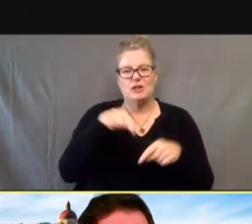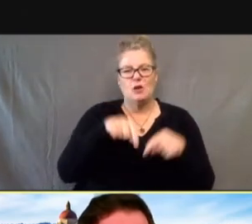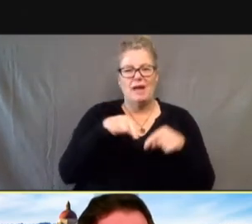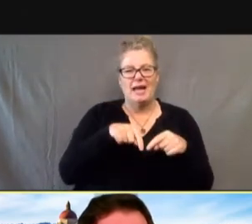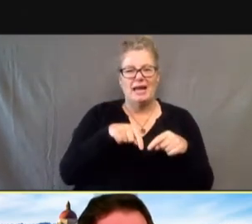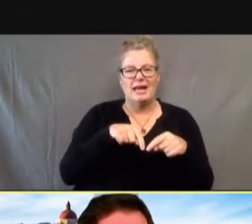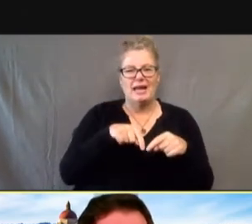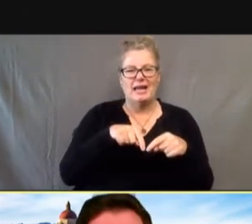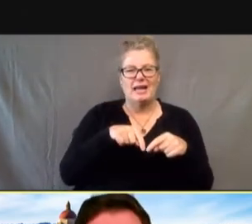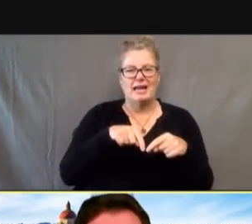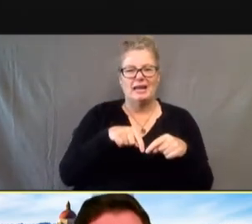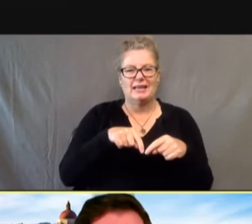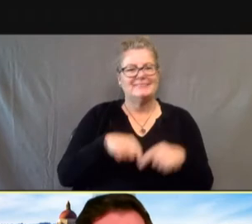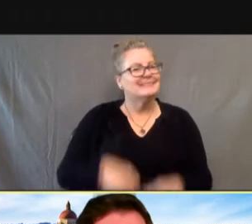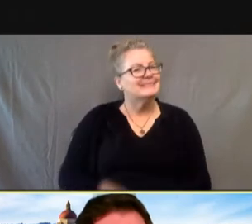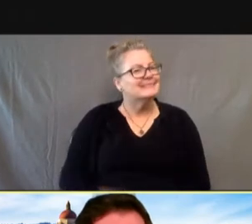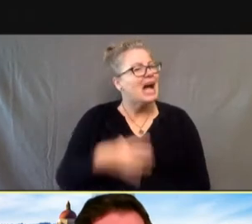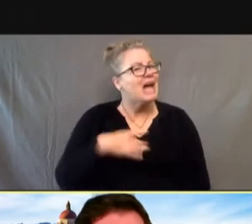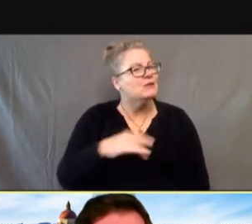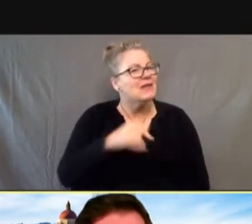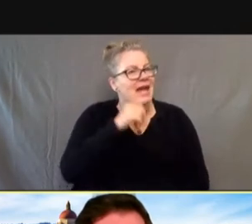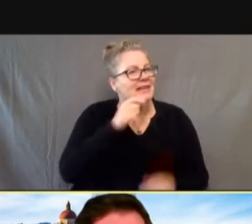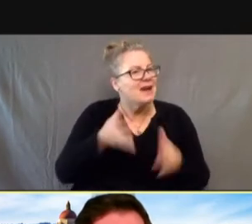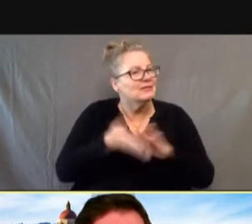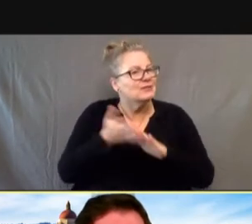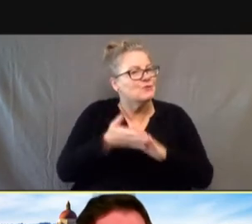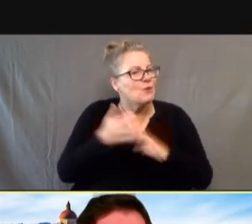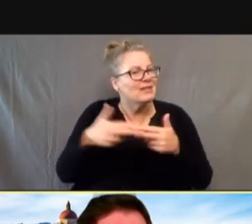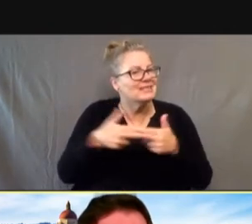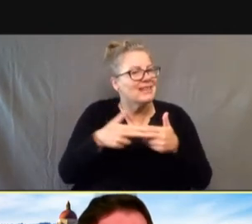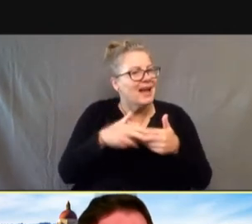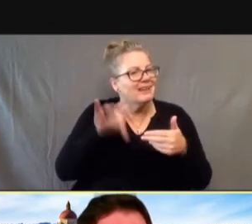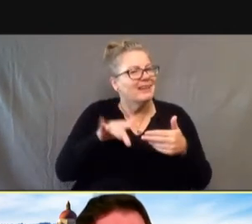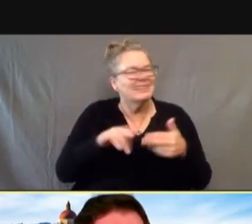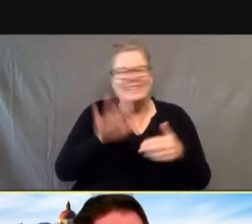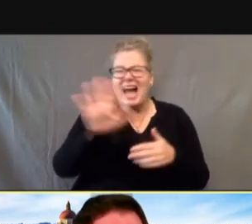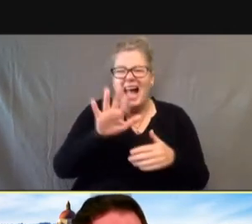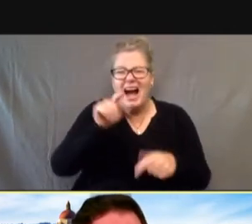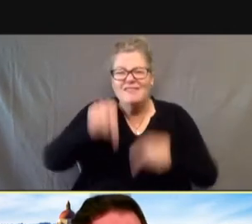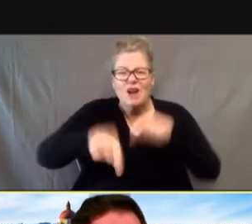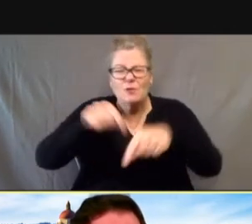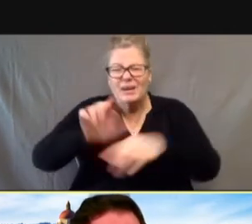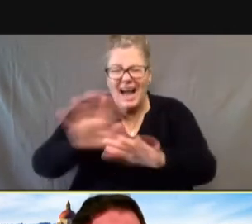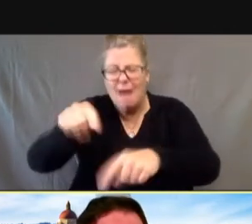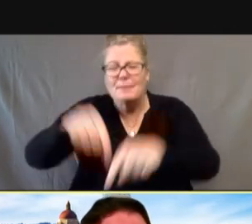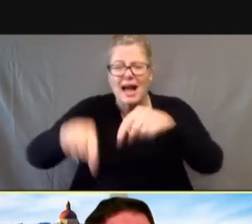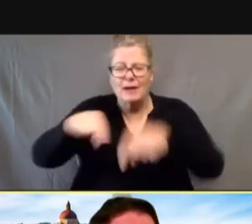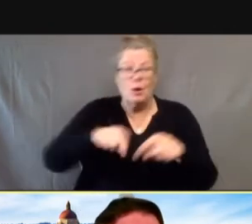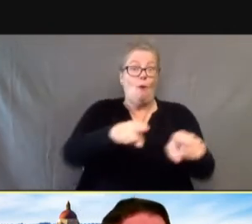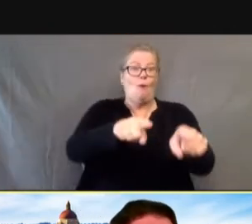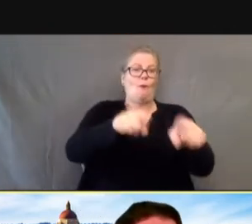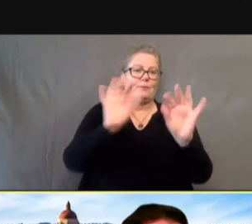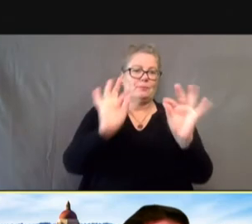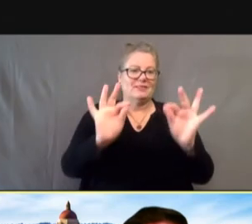It's hard not running the deck. Oh, you're going forward, not backwards. There you go.